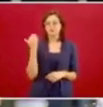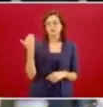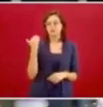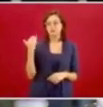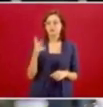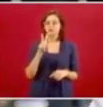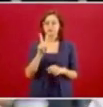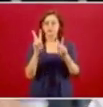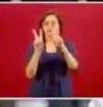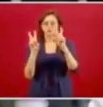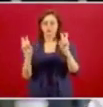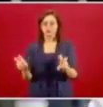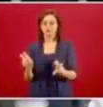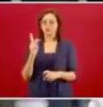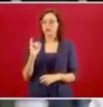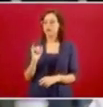is